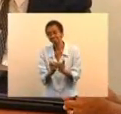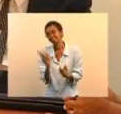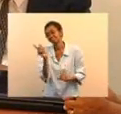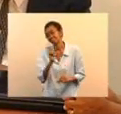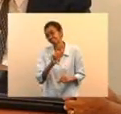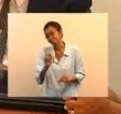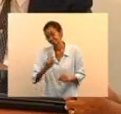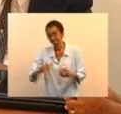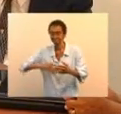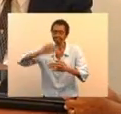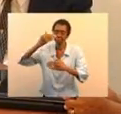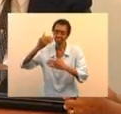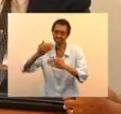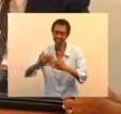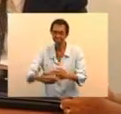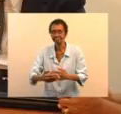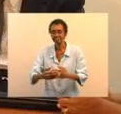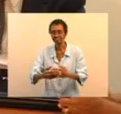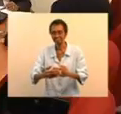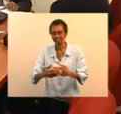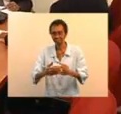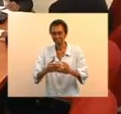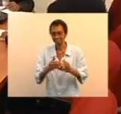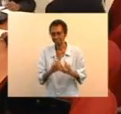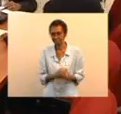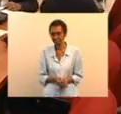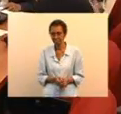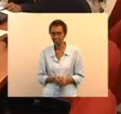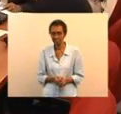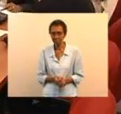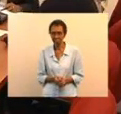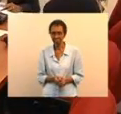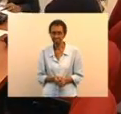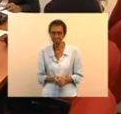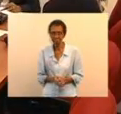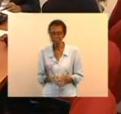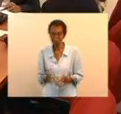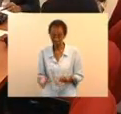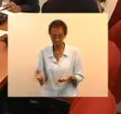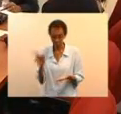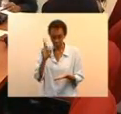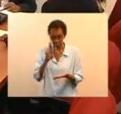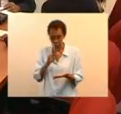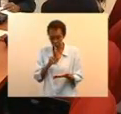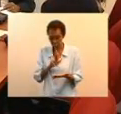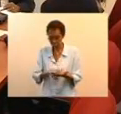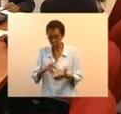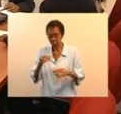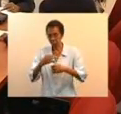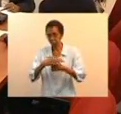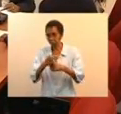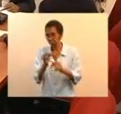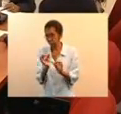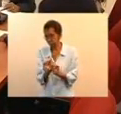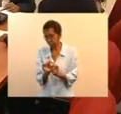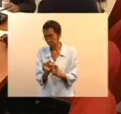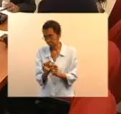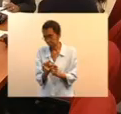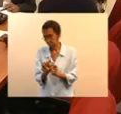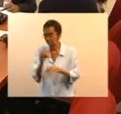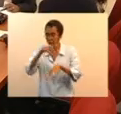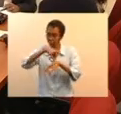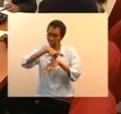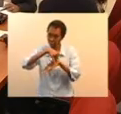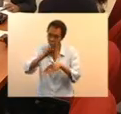between sessions the mediation has to be rescheduled, the mediator will either communicate with the parties directly or through